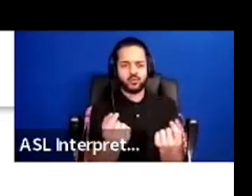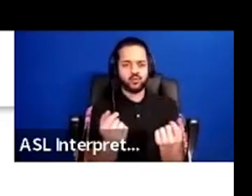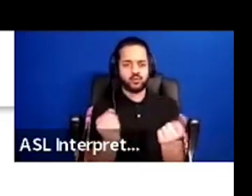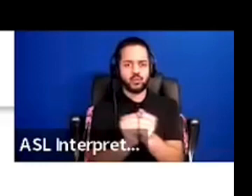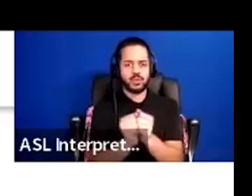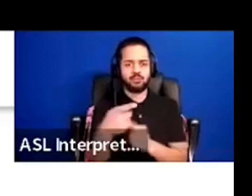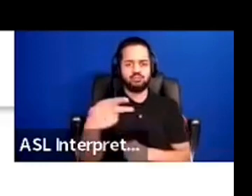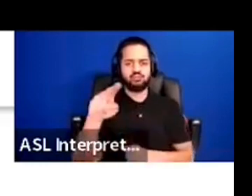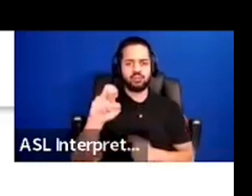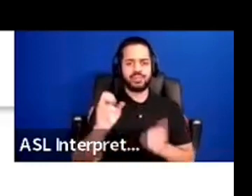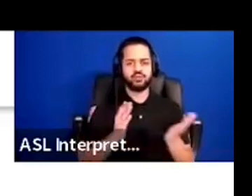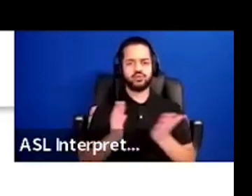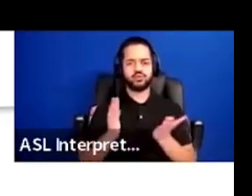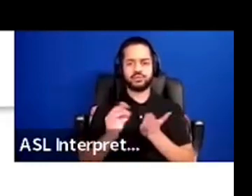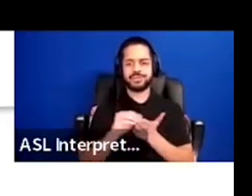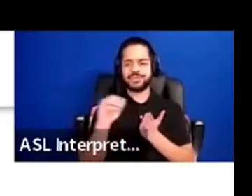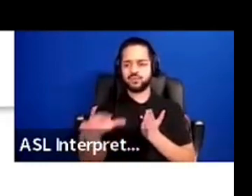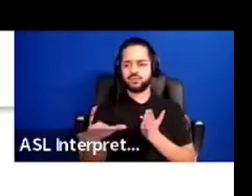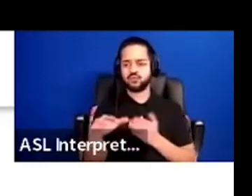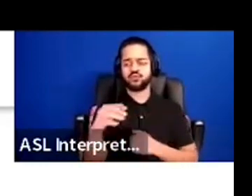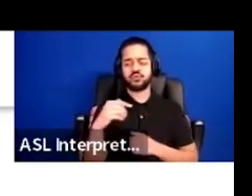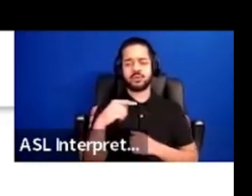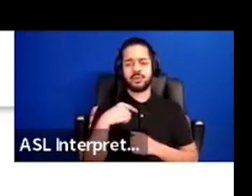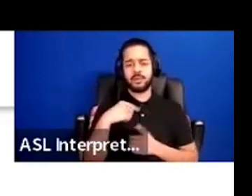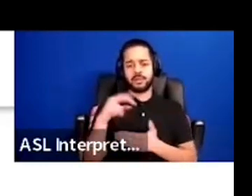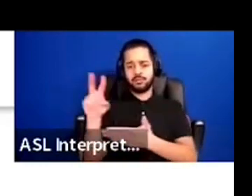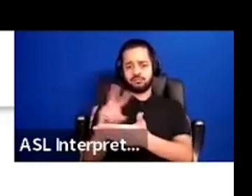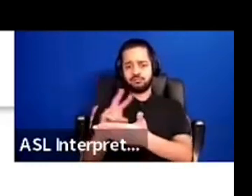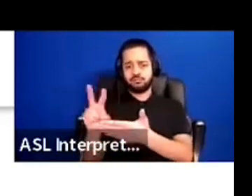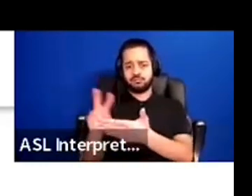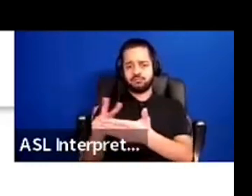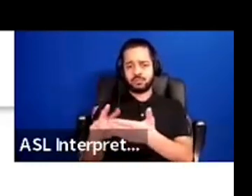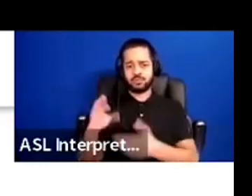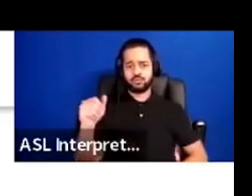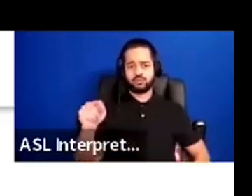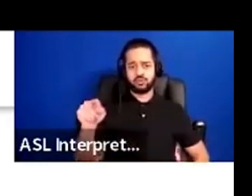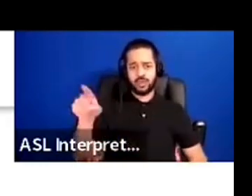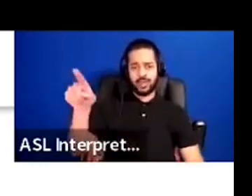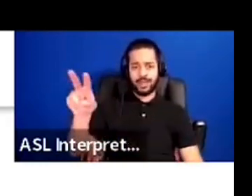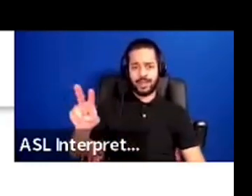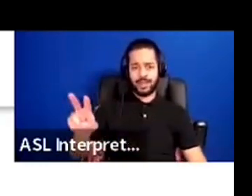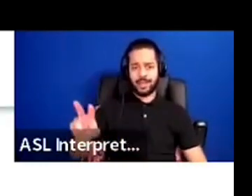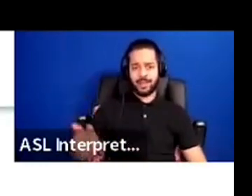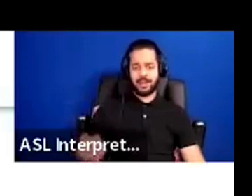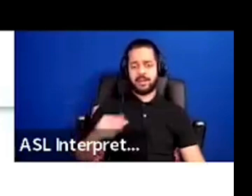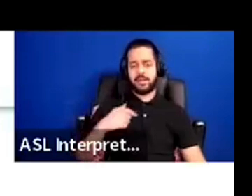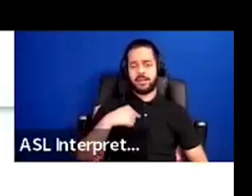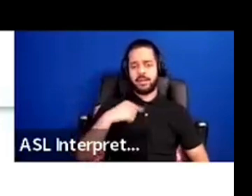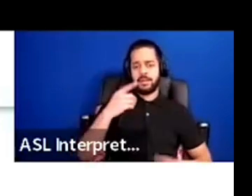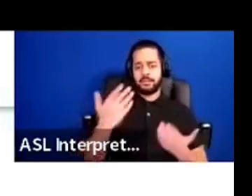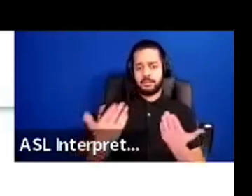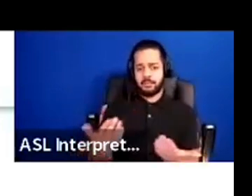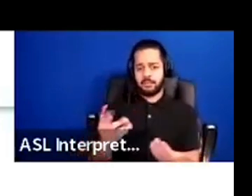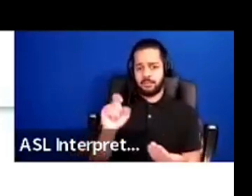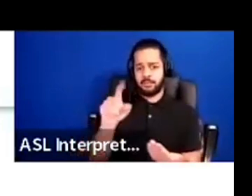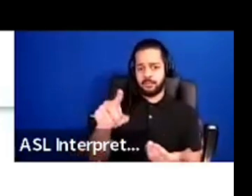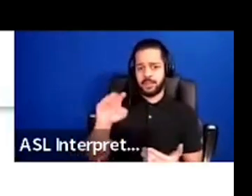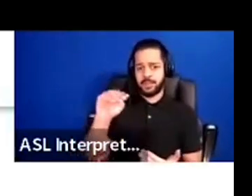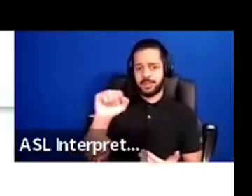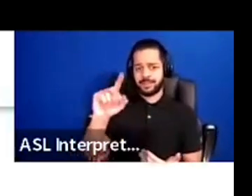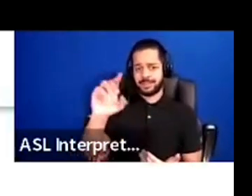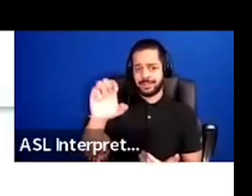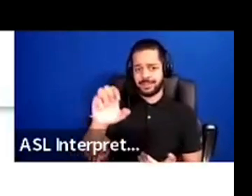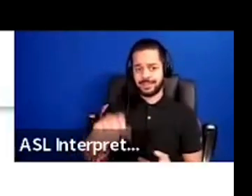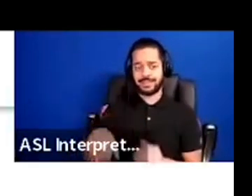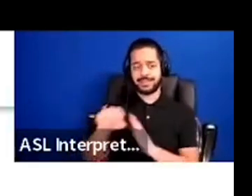pre-service teachers, and a thought I had as I was scrolling through is that does MSDE and does Maryland